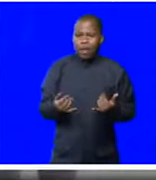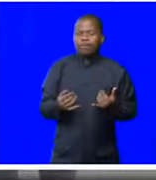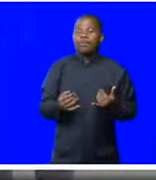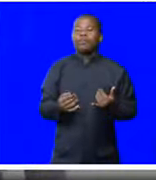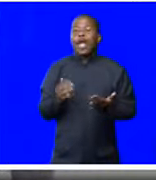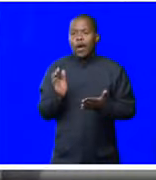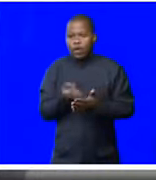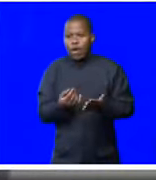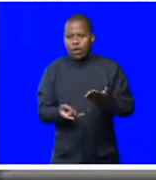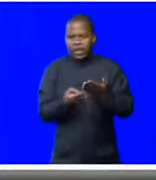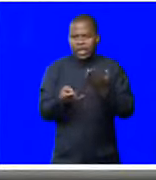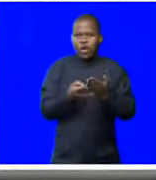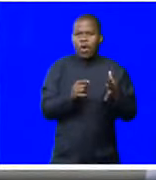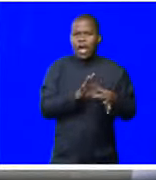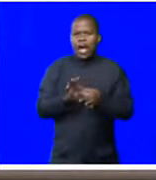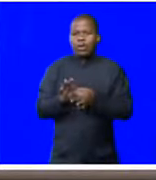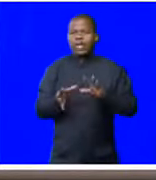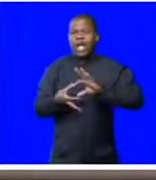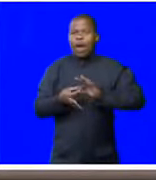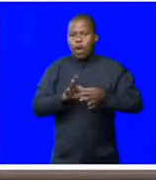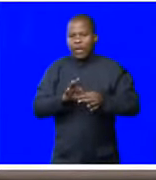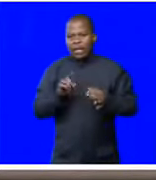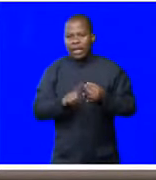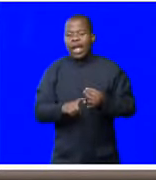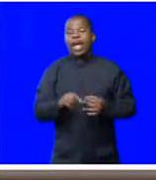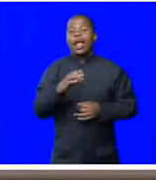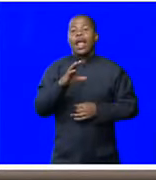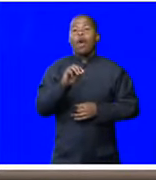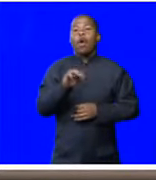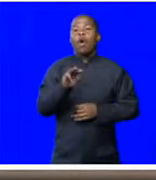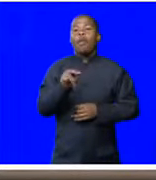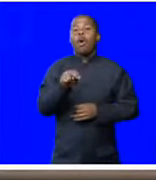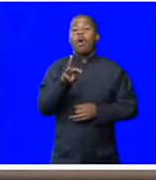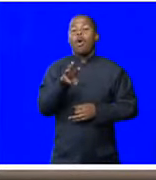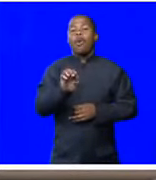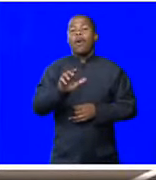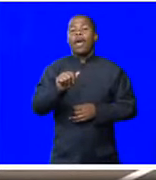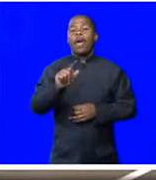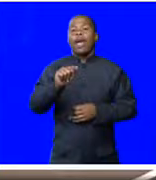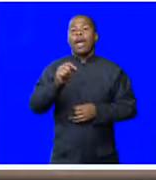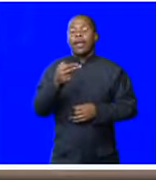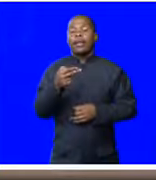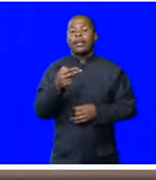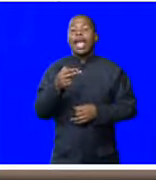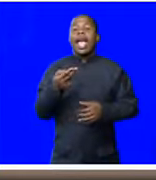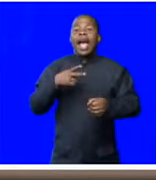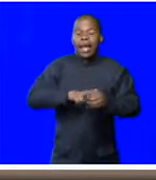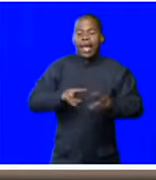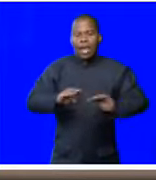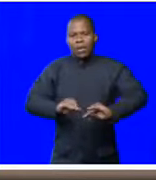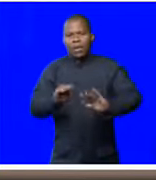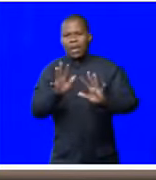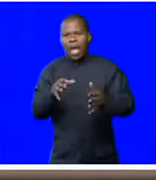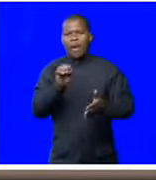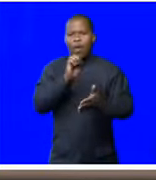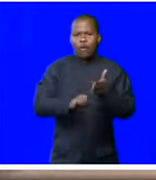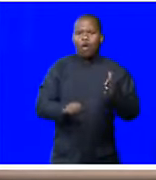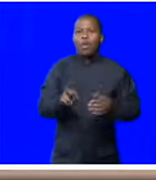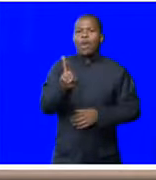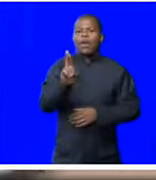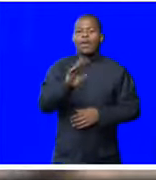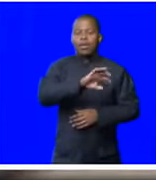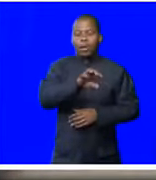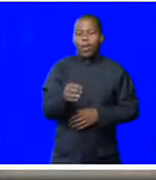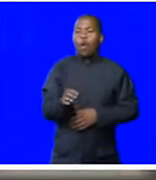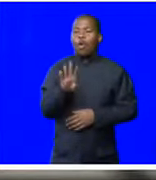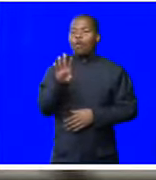from Eswatini Olympic and Commonwealth Games Association, the association will be looking to capacitate coaches in different parts of the country.